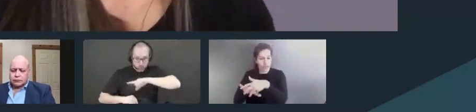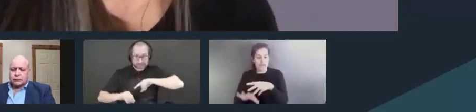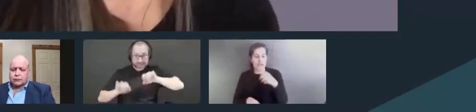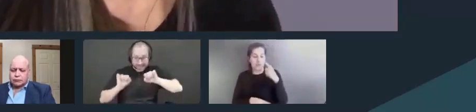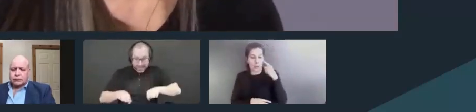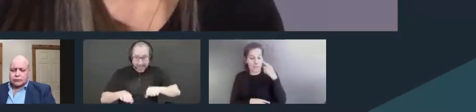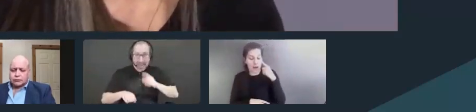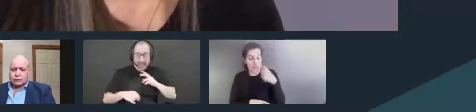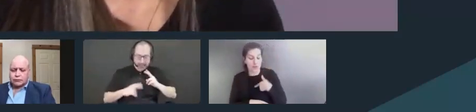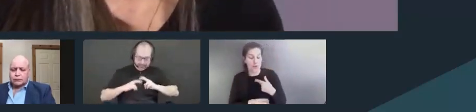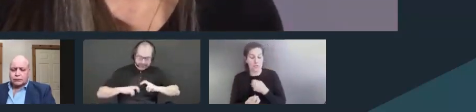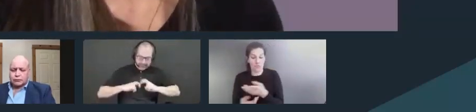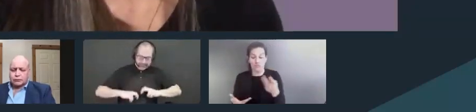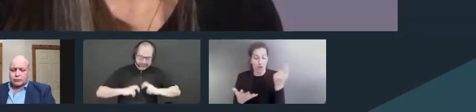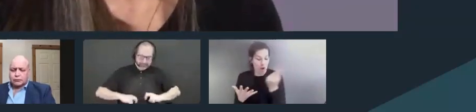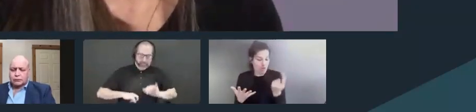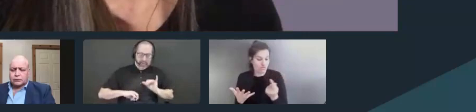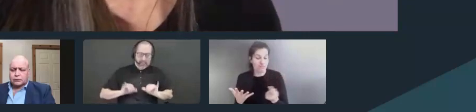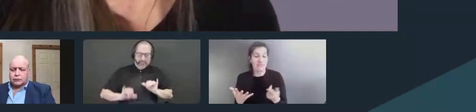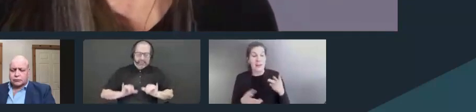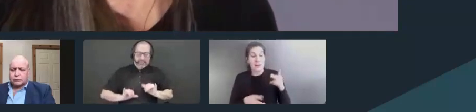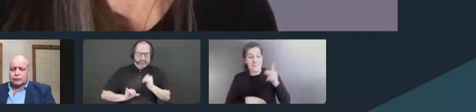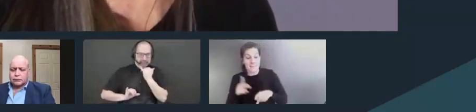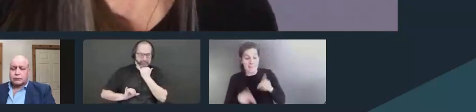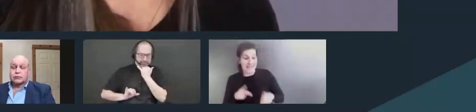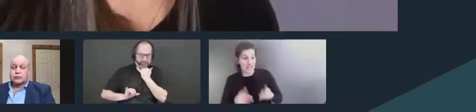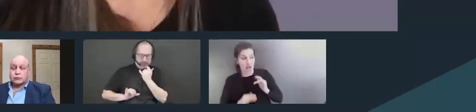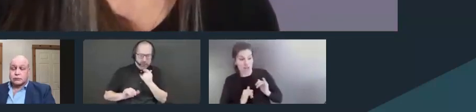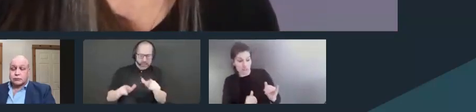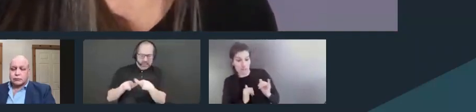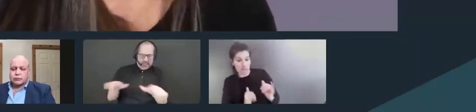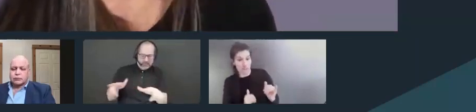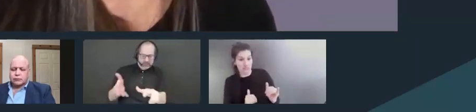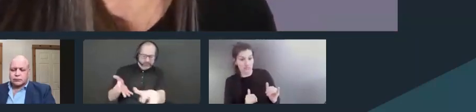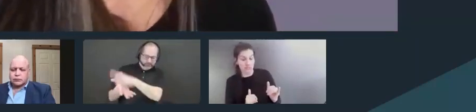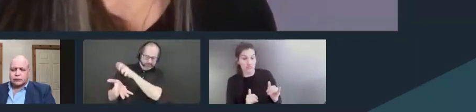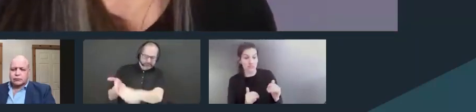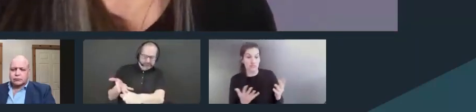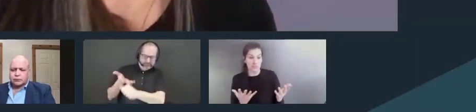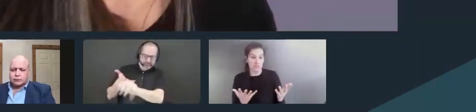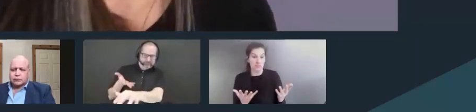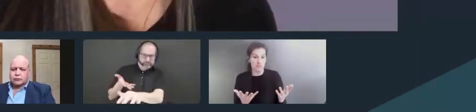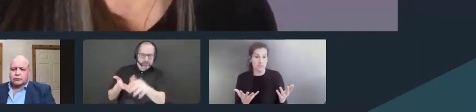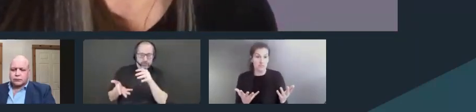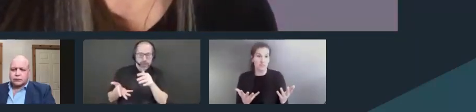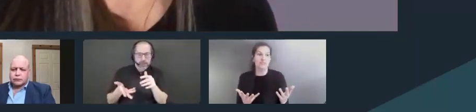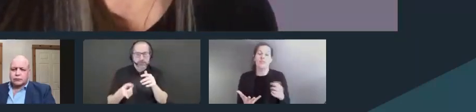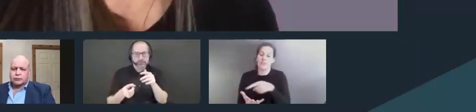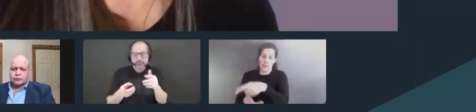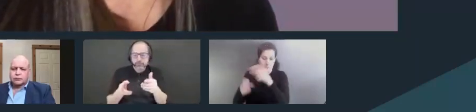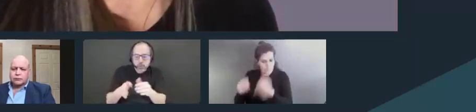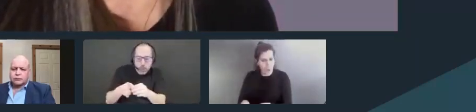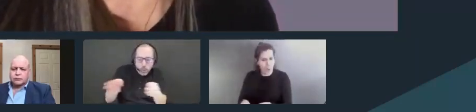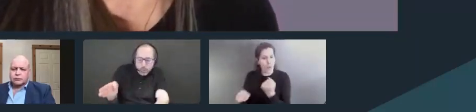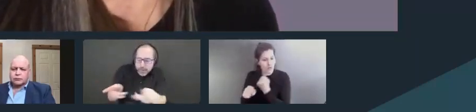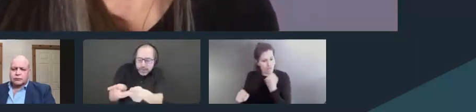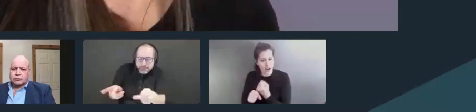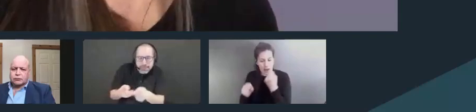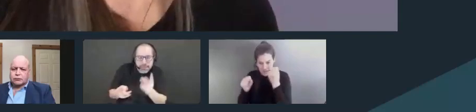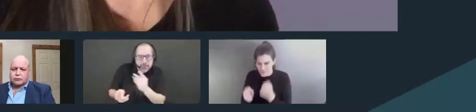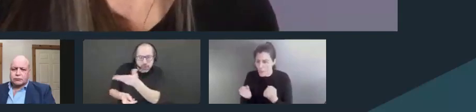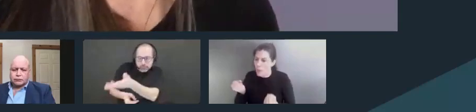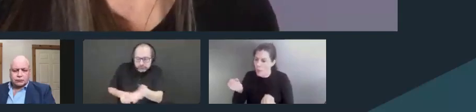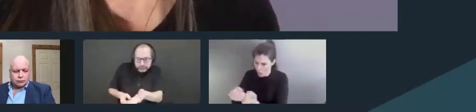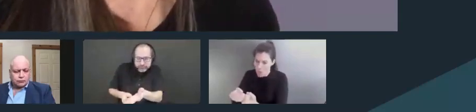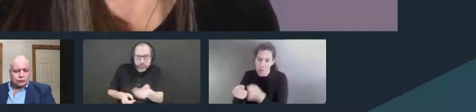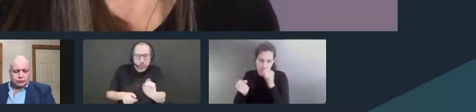complicity in ongoing language erasure, in limiting or opening agent of spaces, and let that awareness